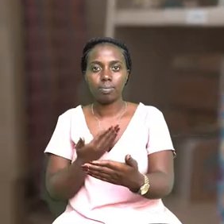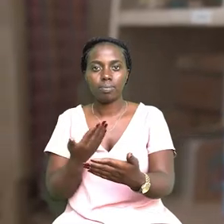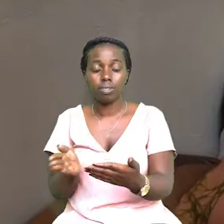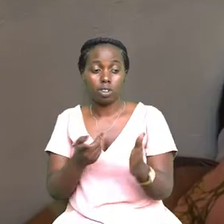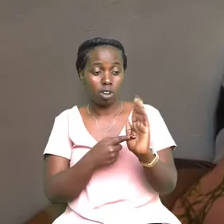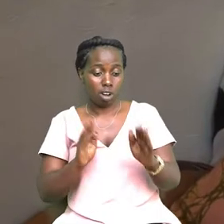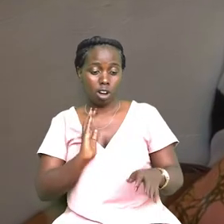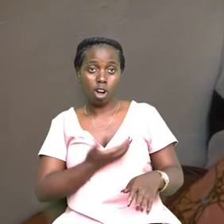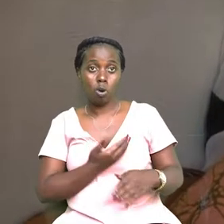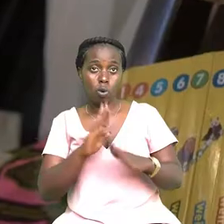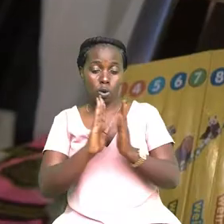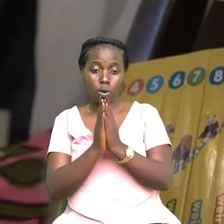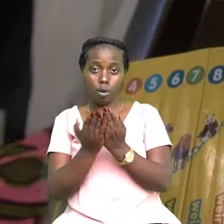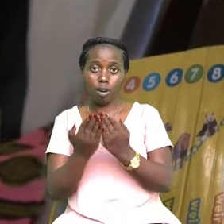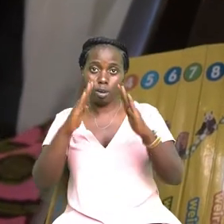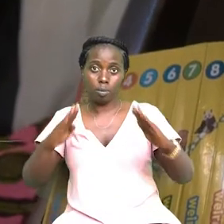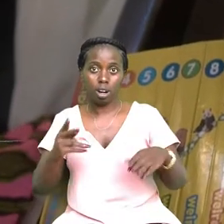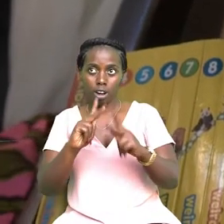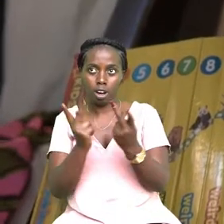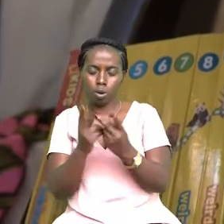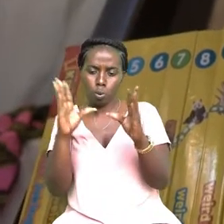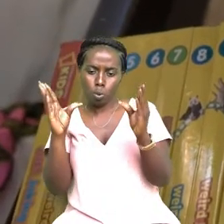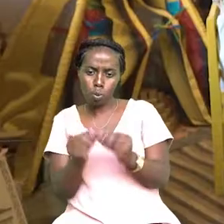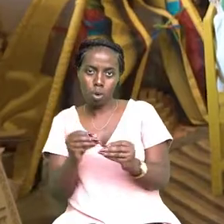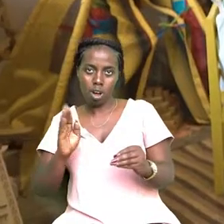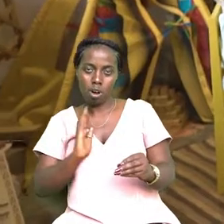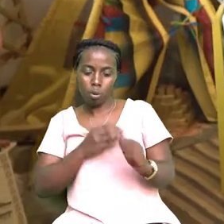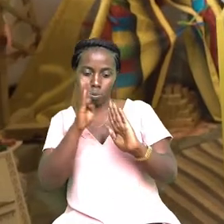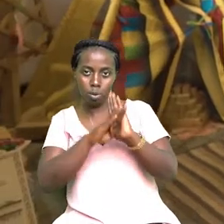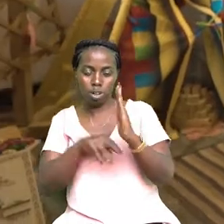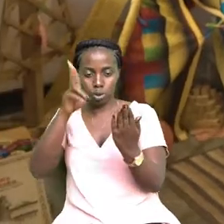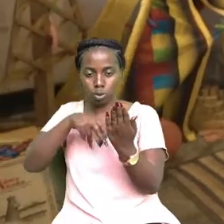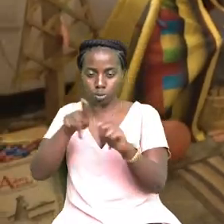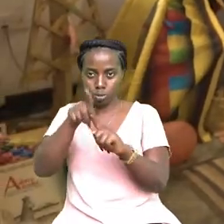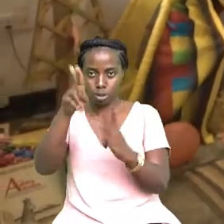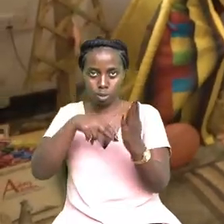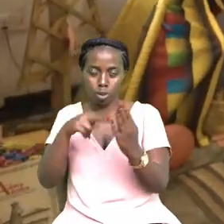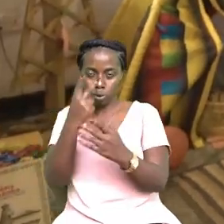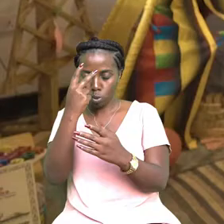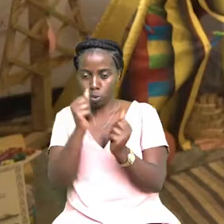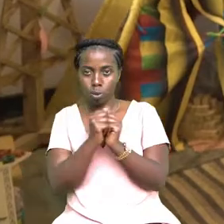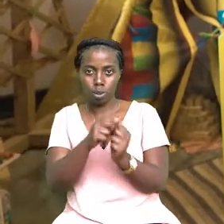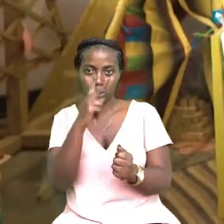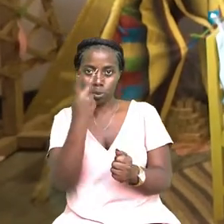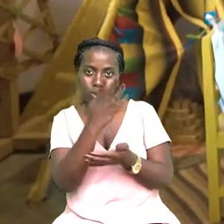This is our library where we shot our program Soma Tsome with